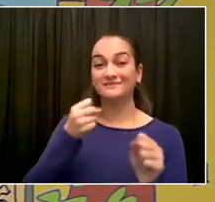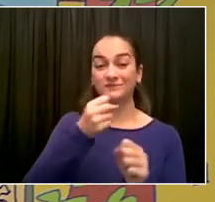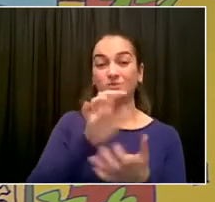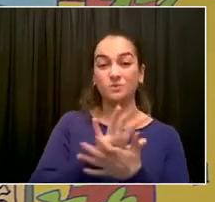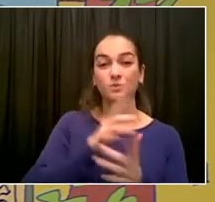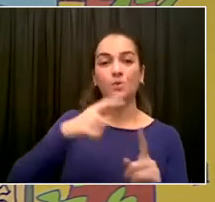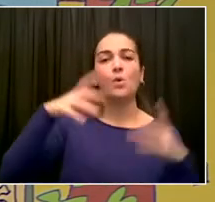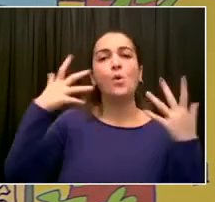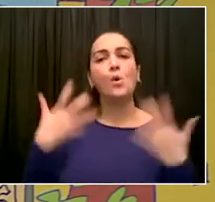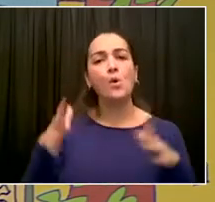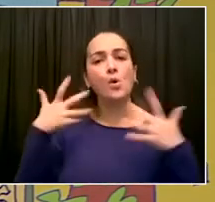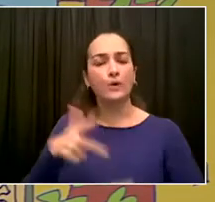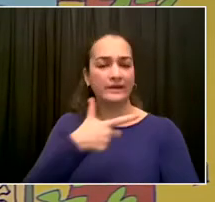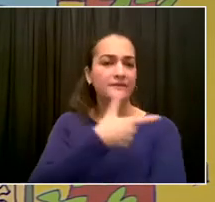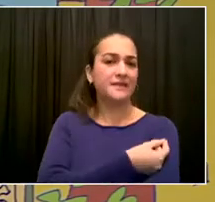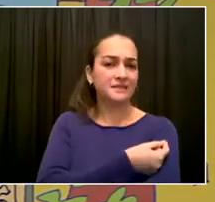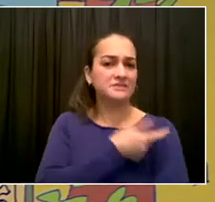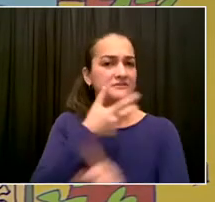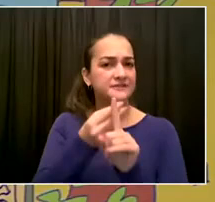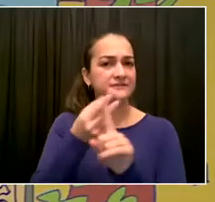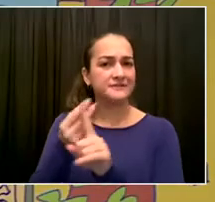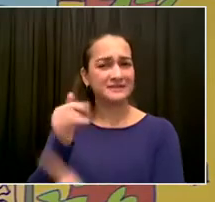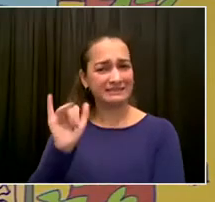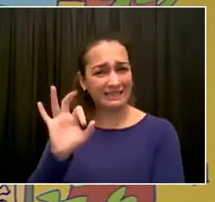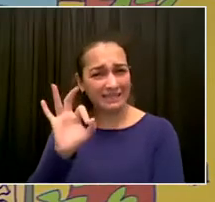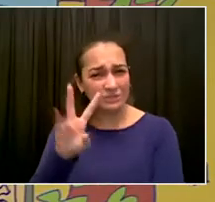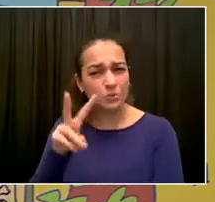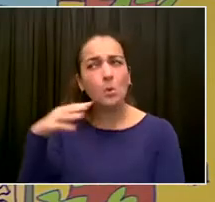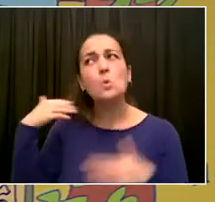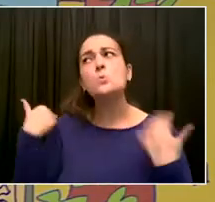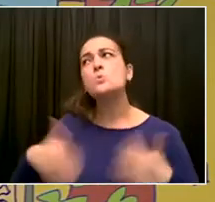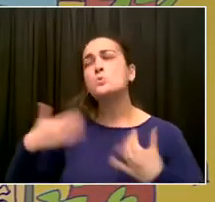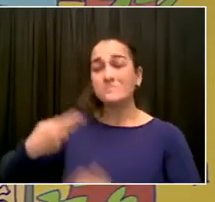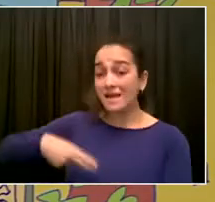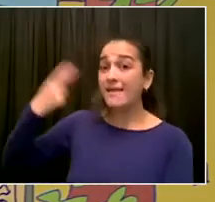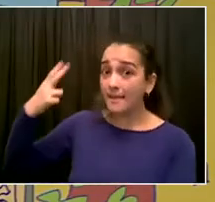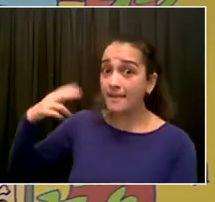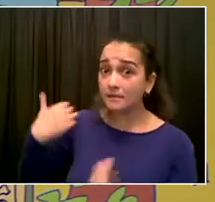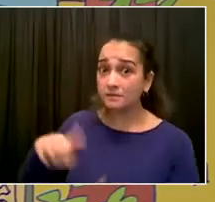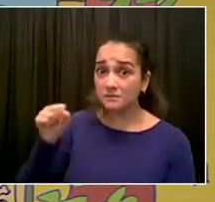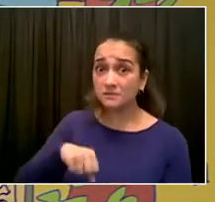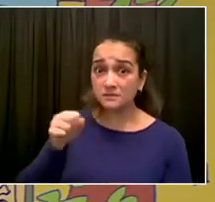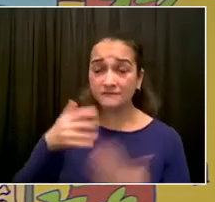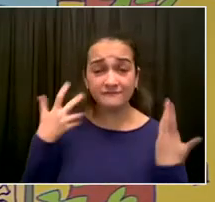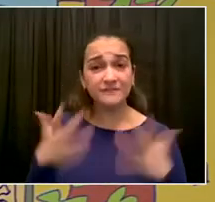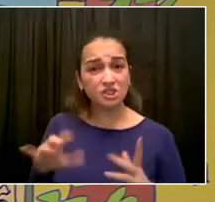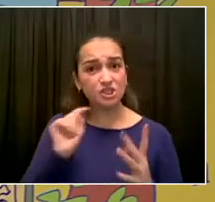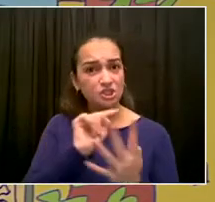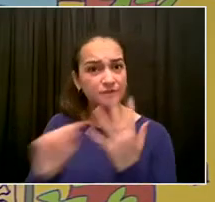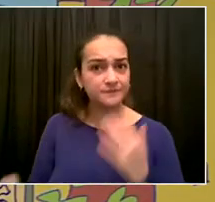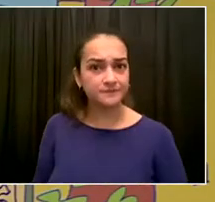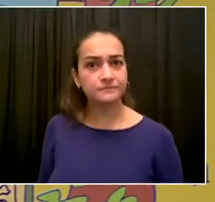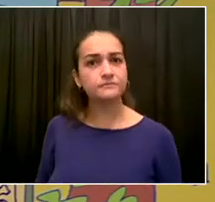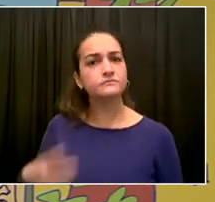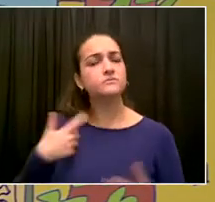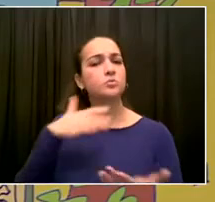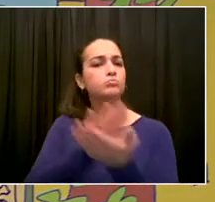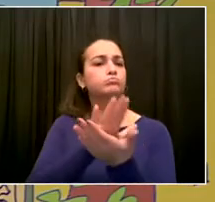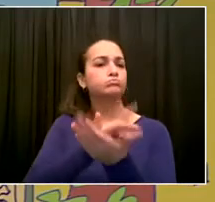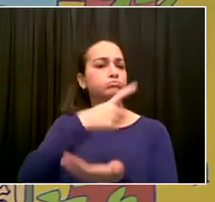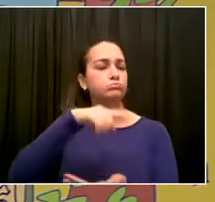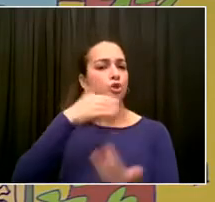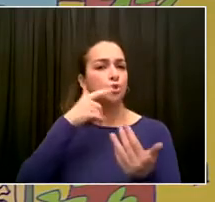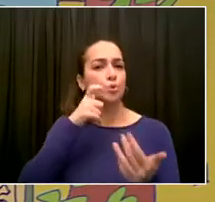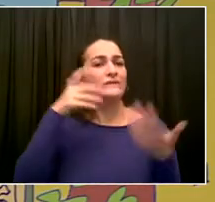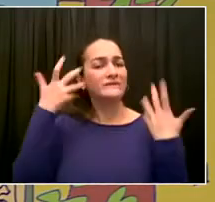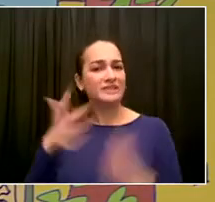Vaccination, that's a very successful number. So let's give credit to the school safety agents who went and got vaccinated. We do have more agents coming in. There is a new